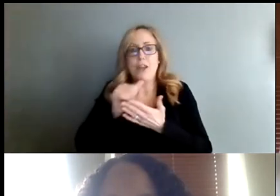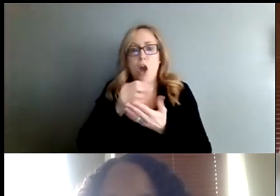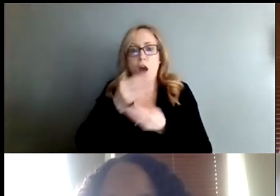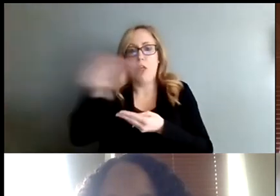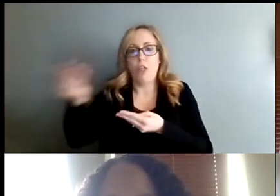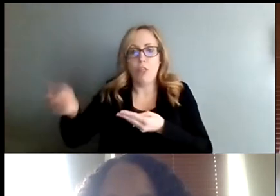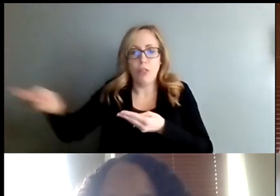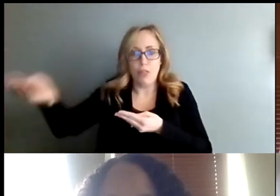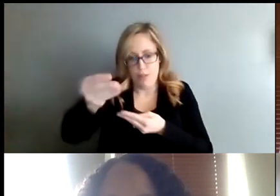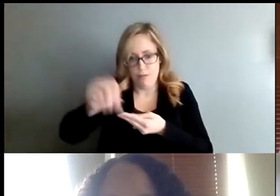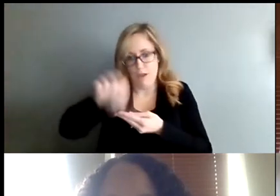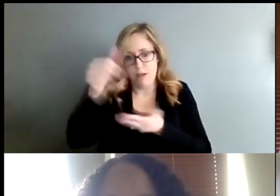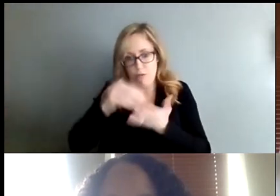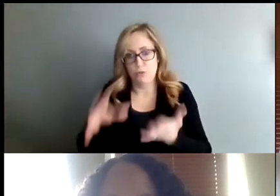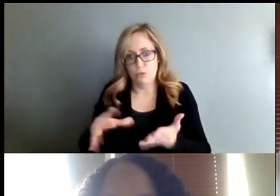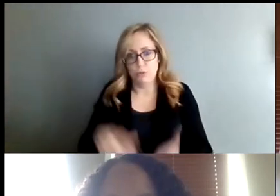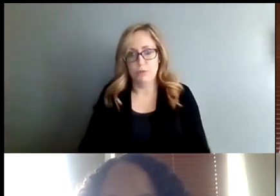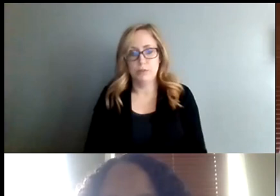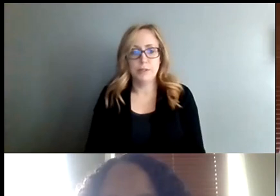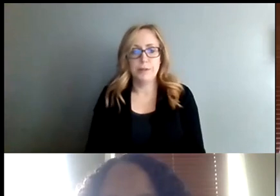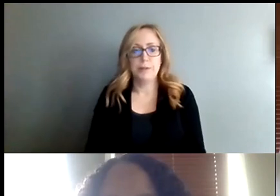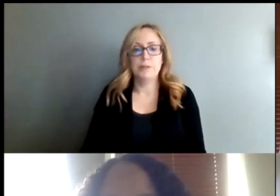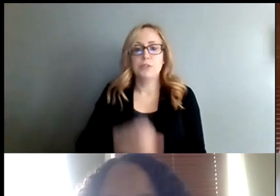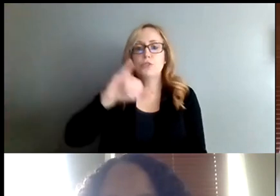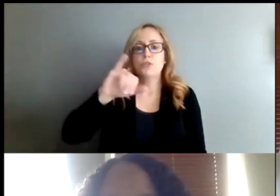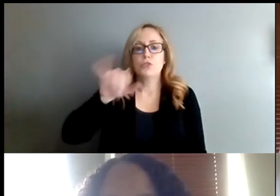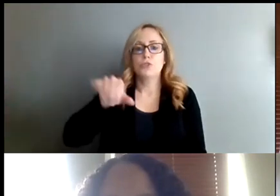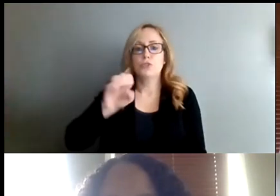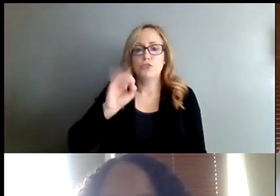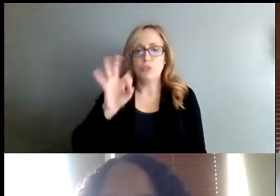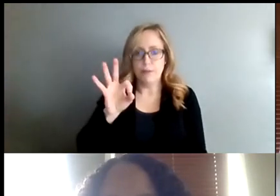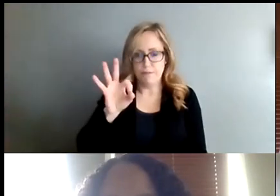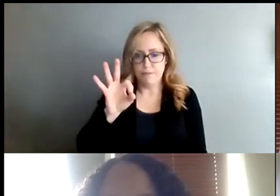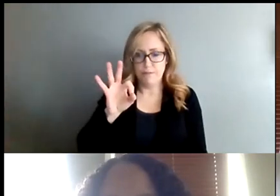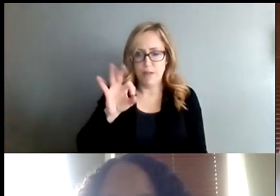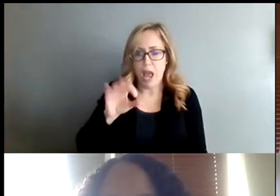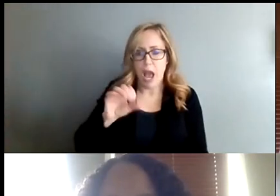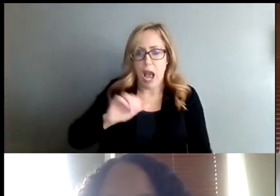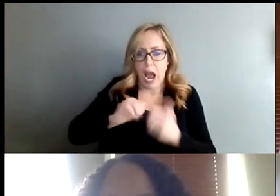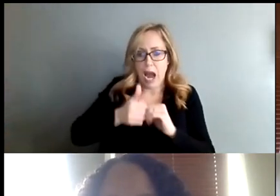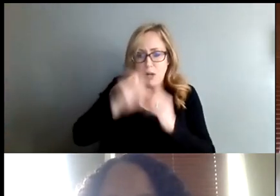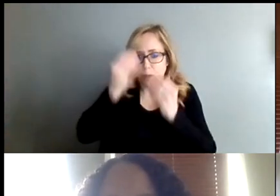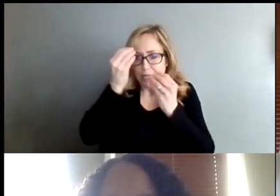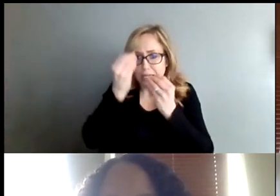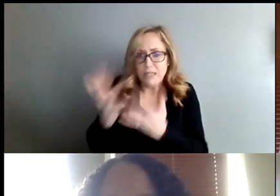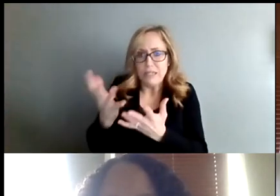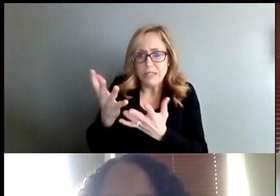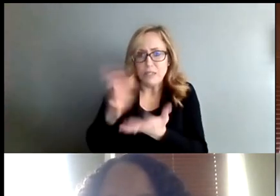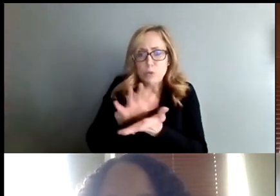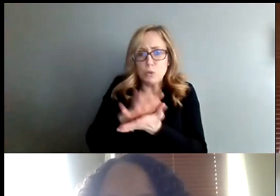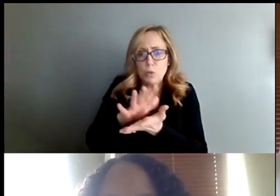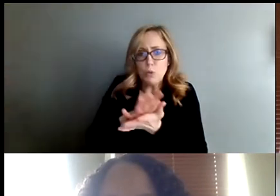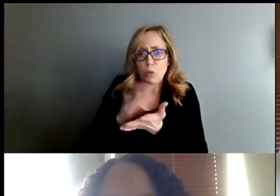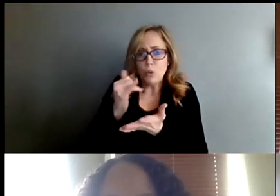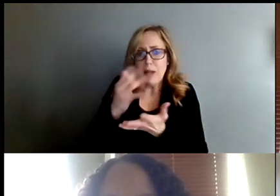students. We received a question, how do we let our school know our decision if we're remote or